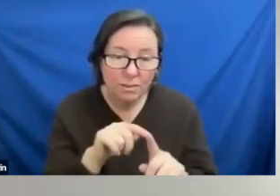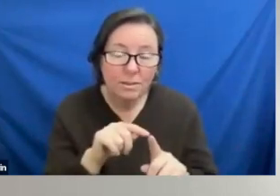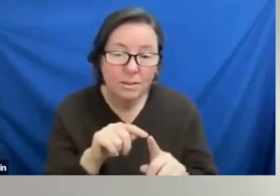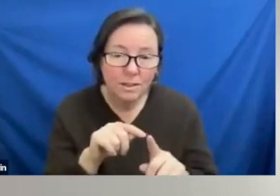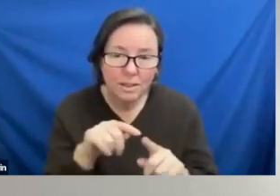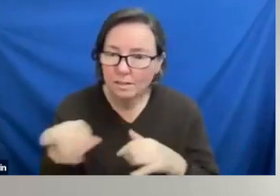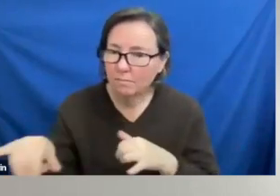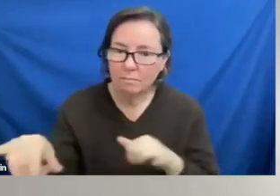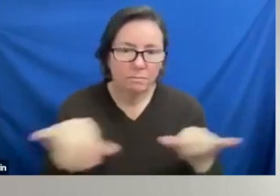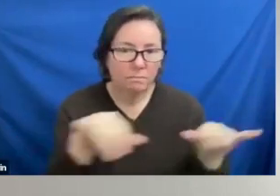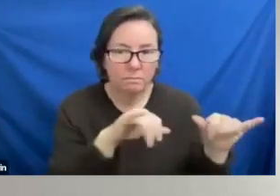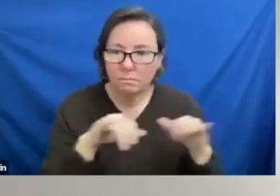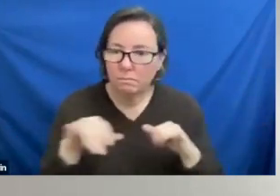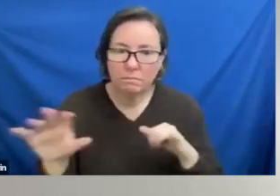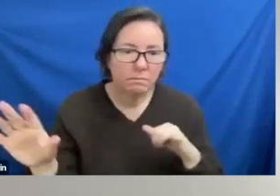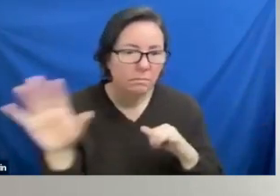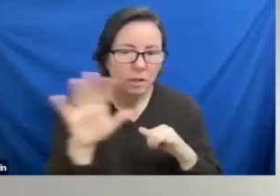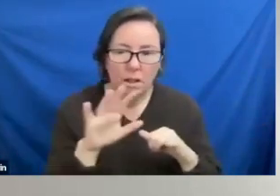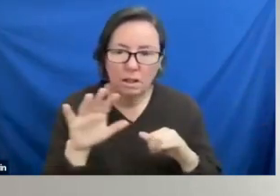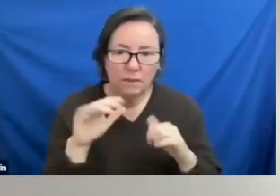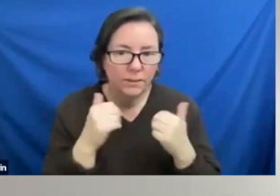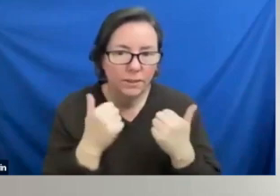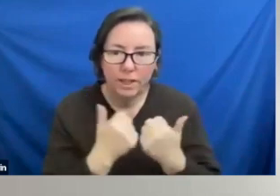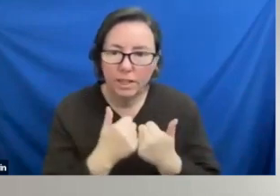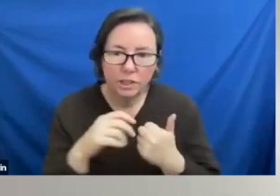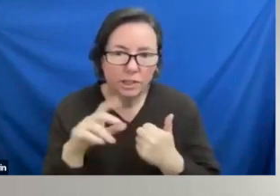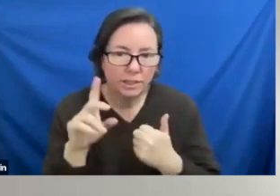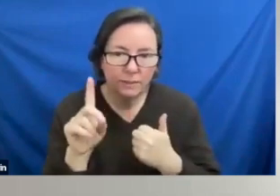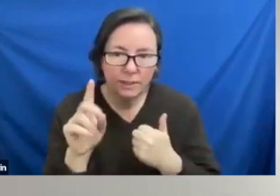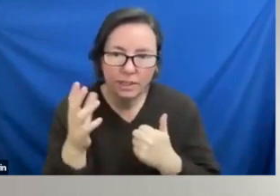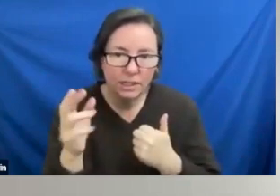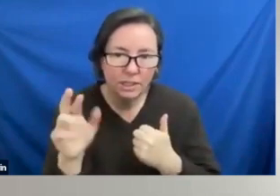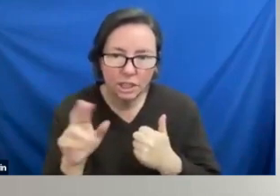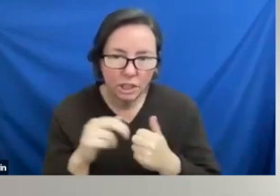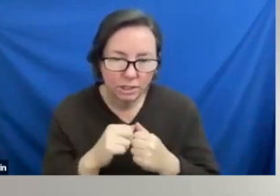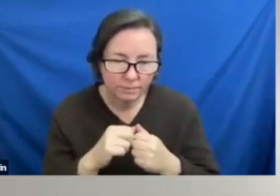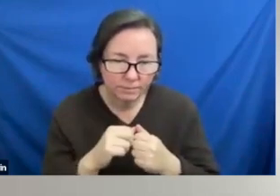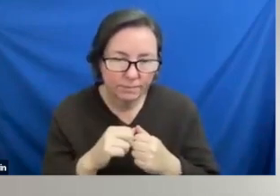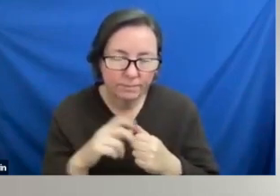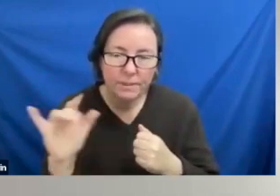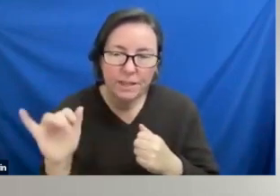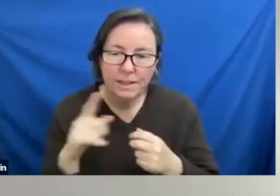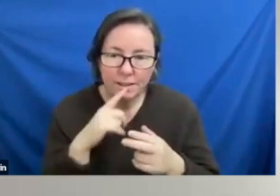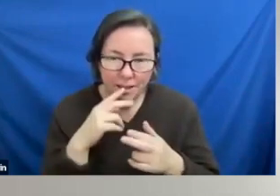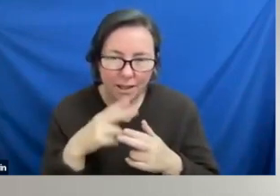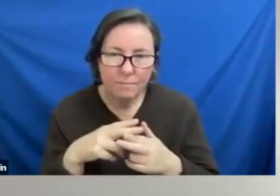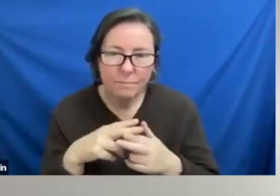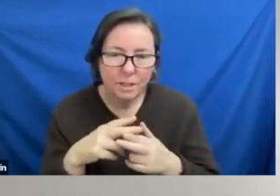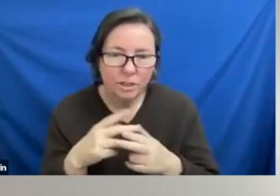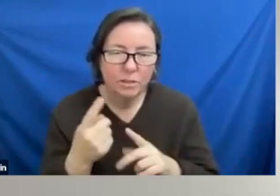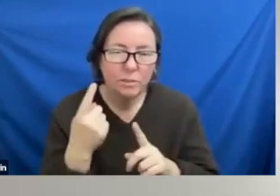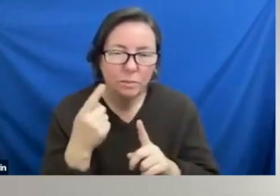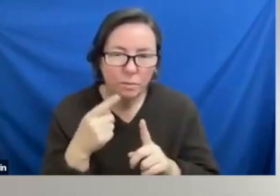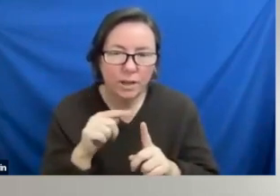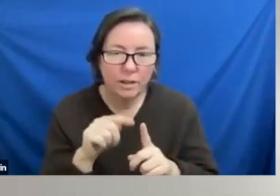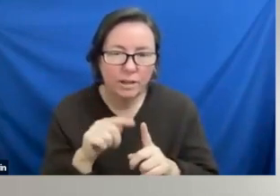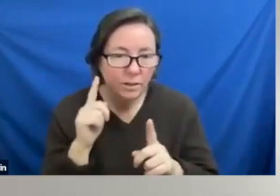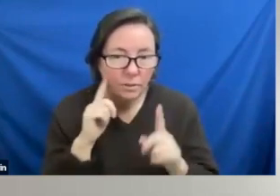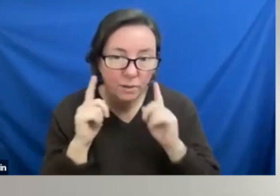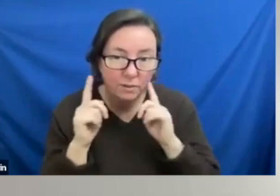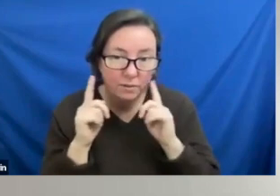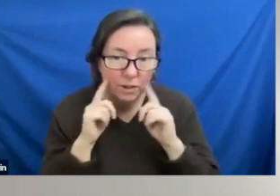consistent throughout the agency. As was mentioned in the chat, one of the things that we heard